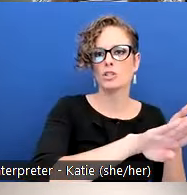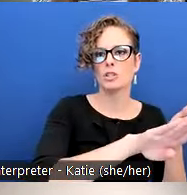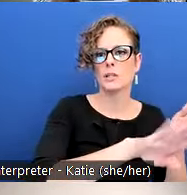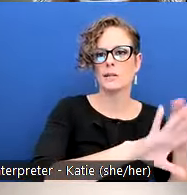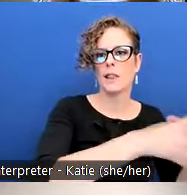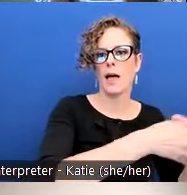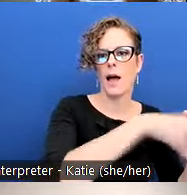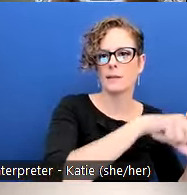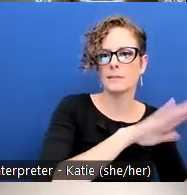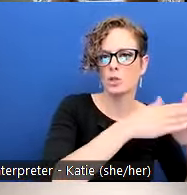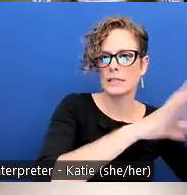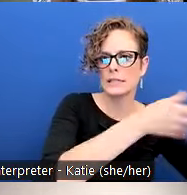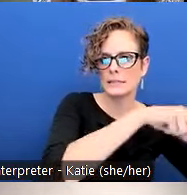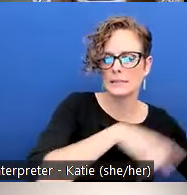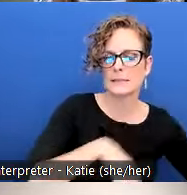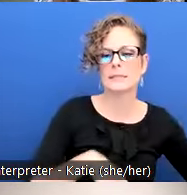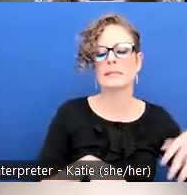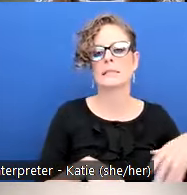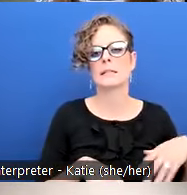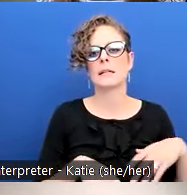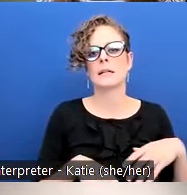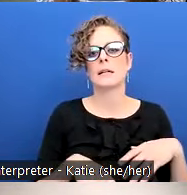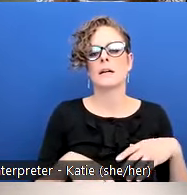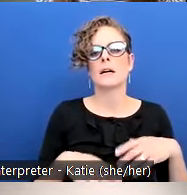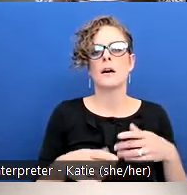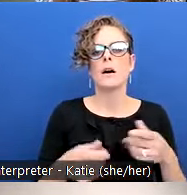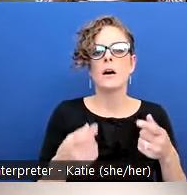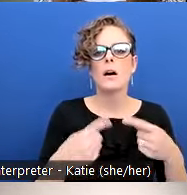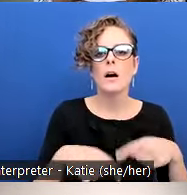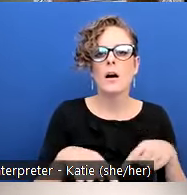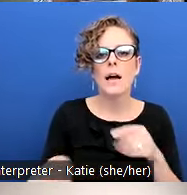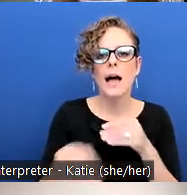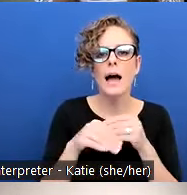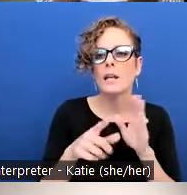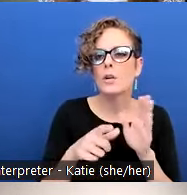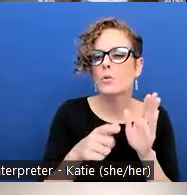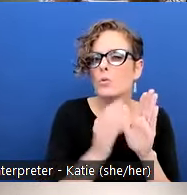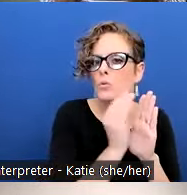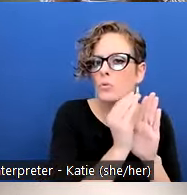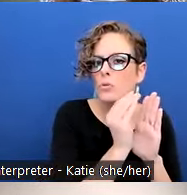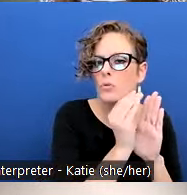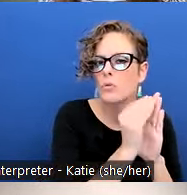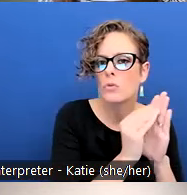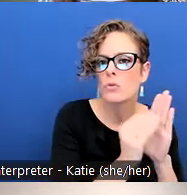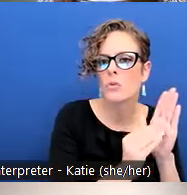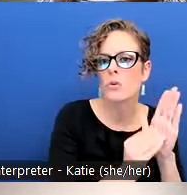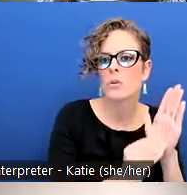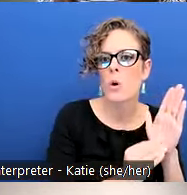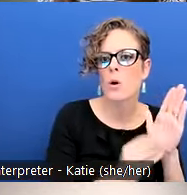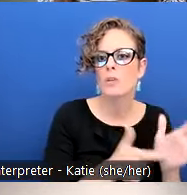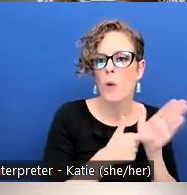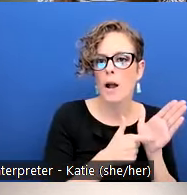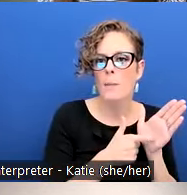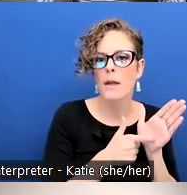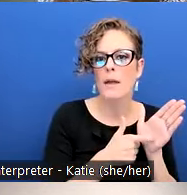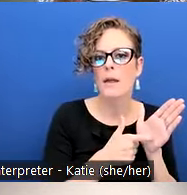also added some reporting requirements for the funders around this ARPA funding, and including some aggregate